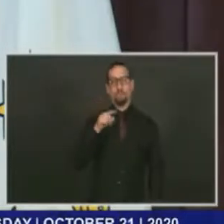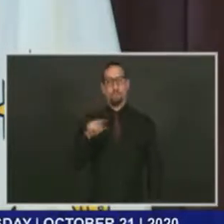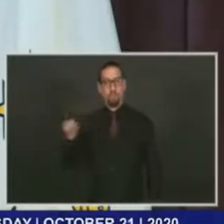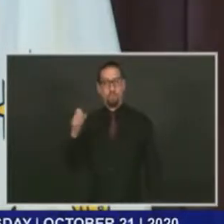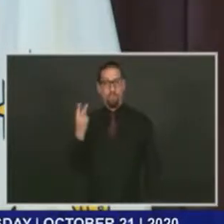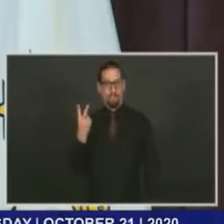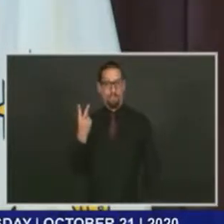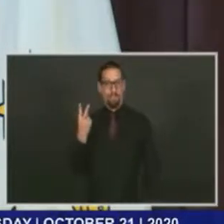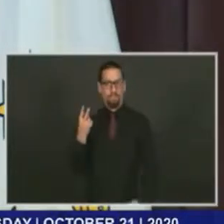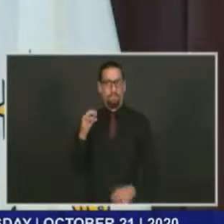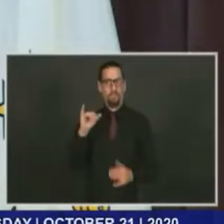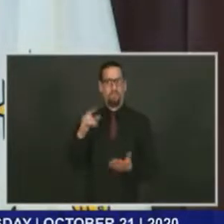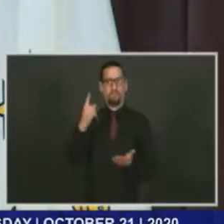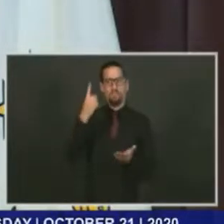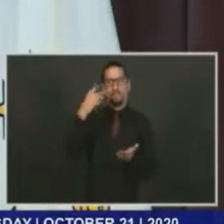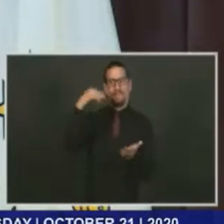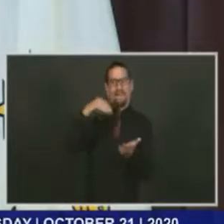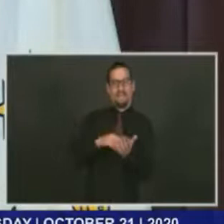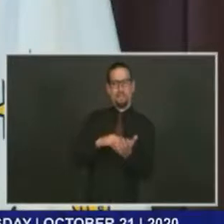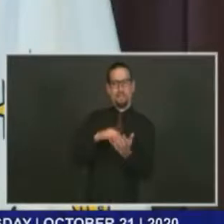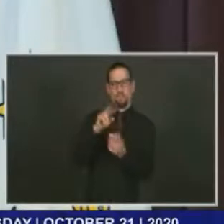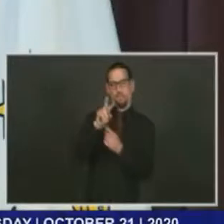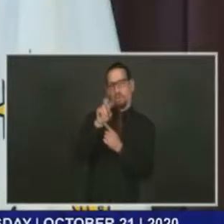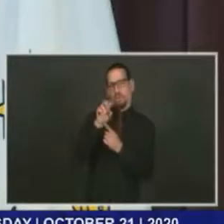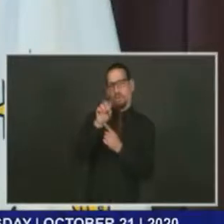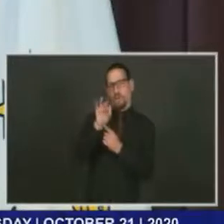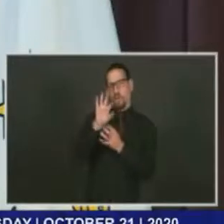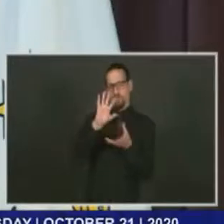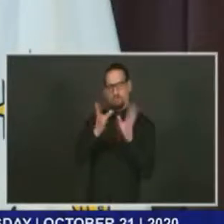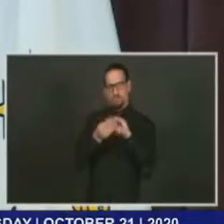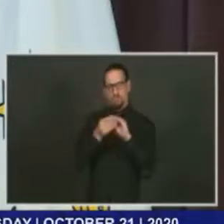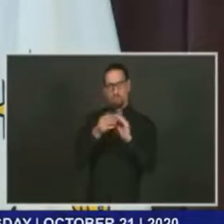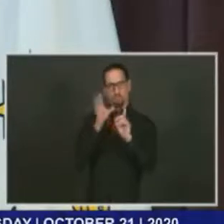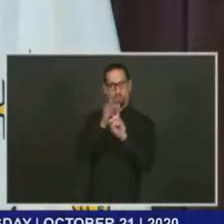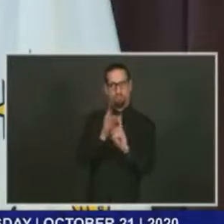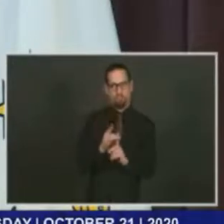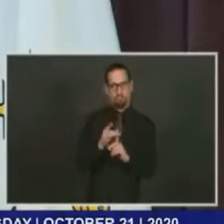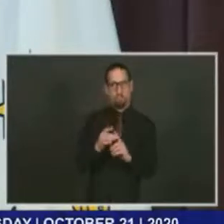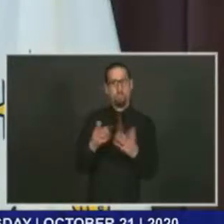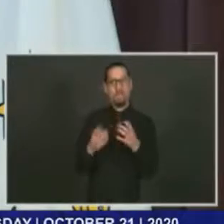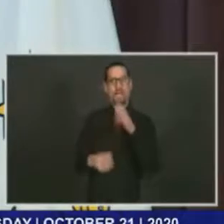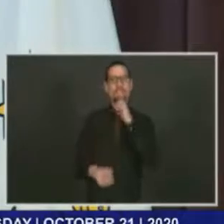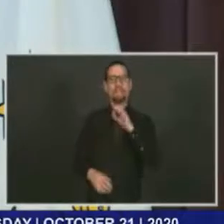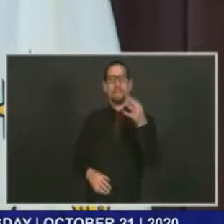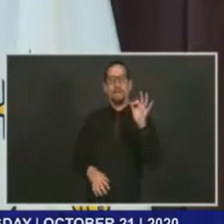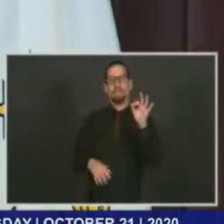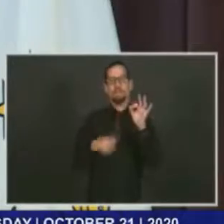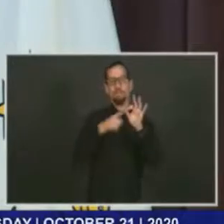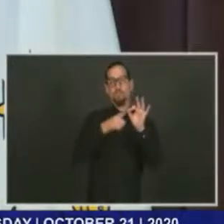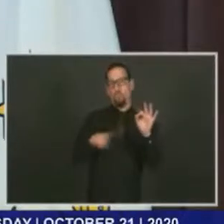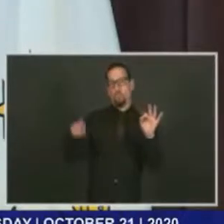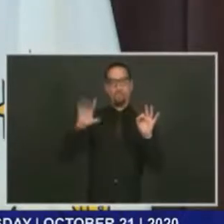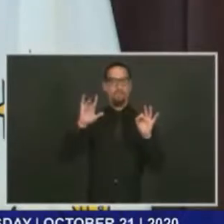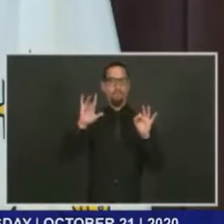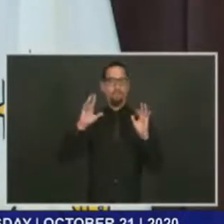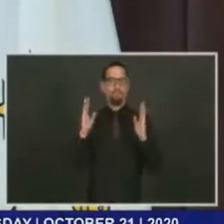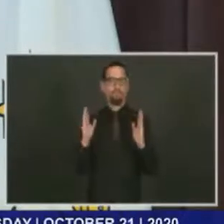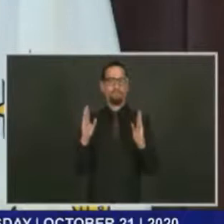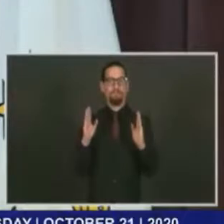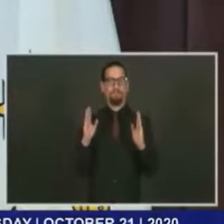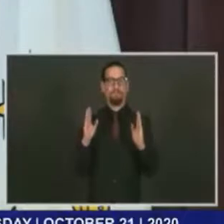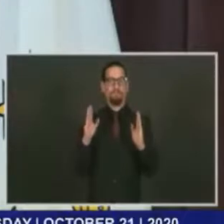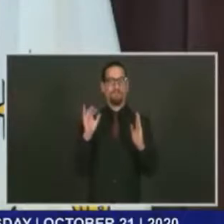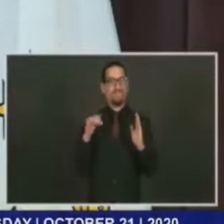1,209 new cases. Younger adults between the ages of 19 and 24 continue to be